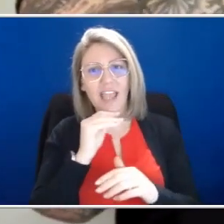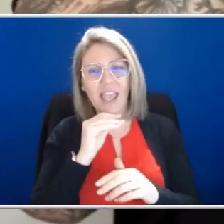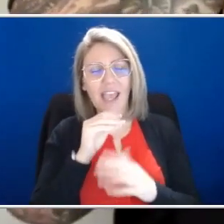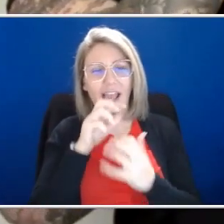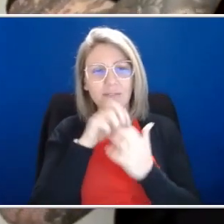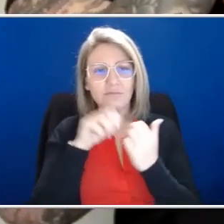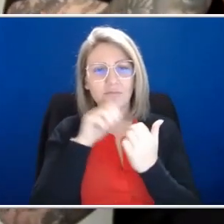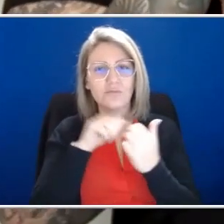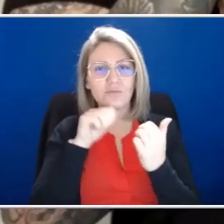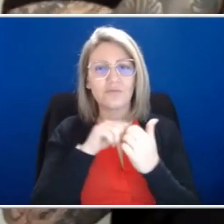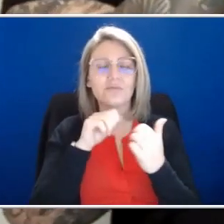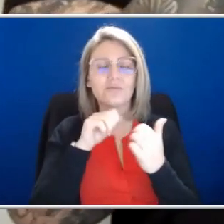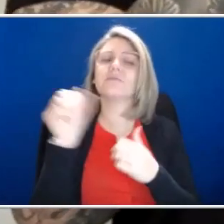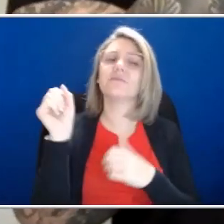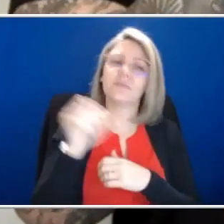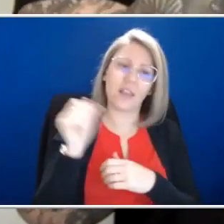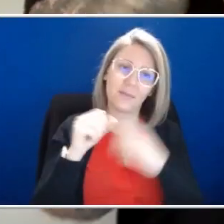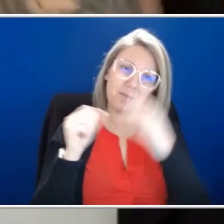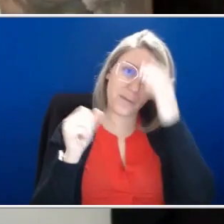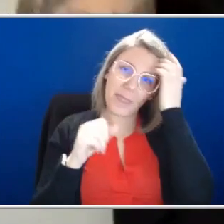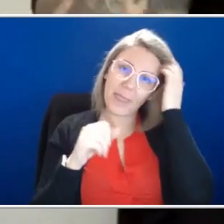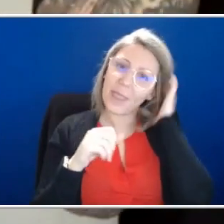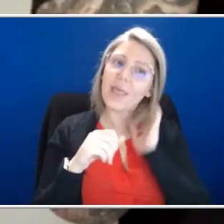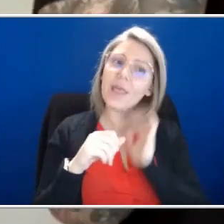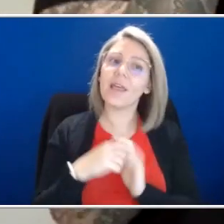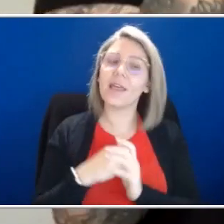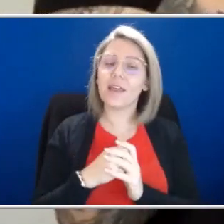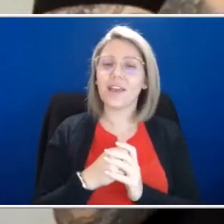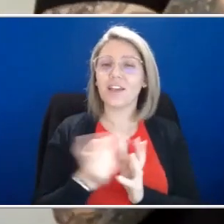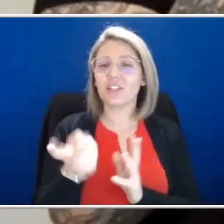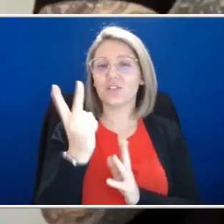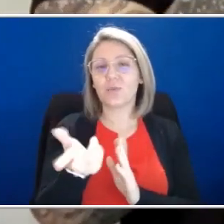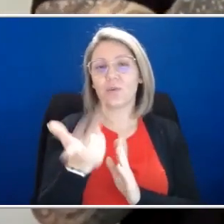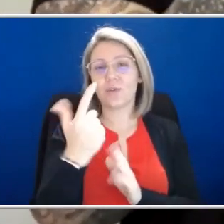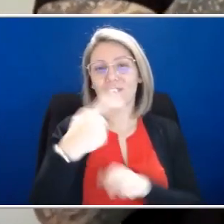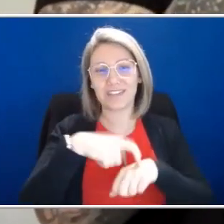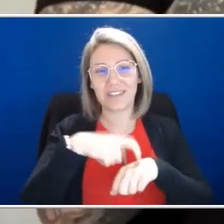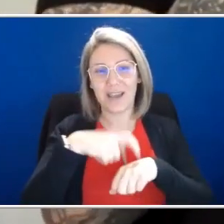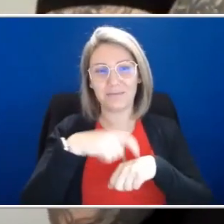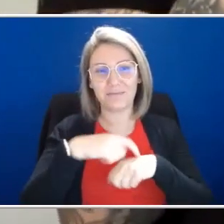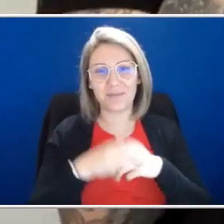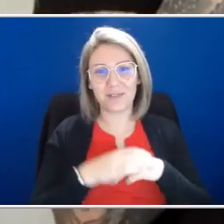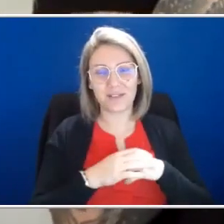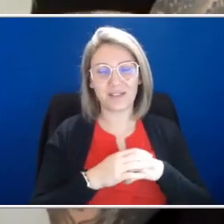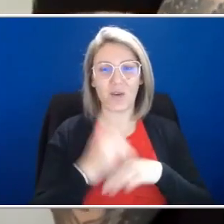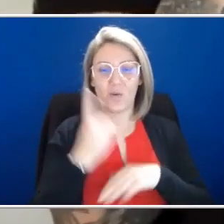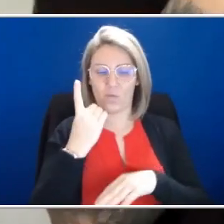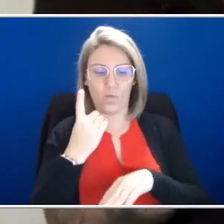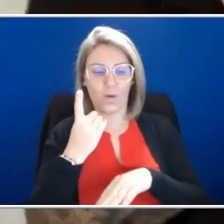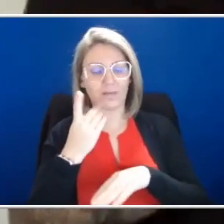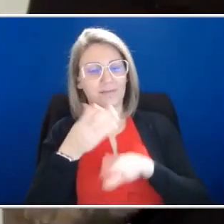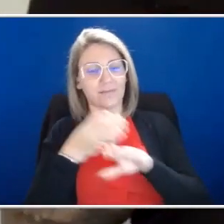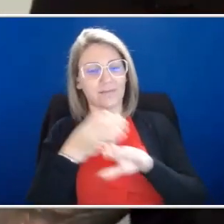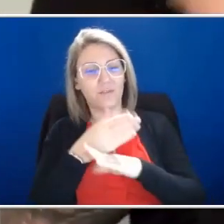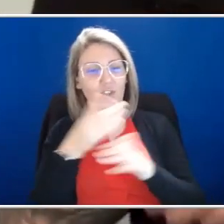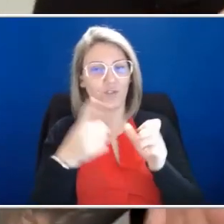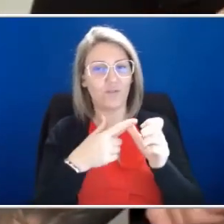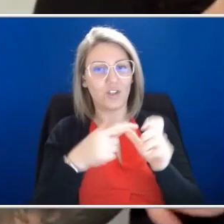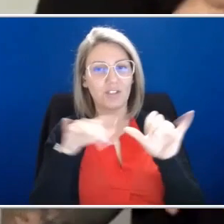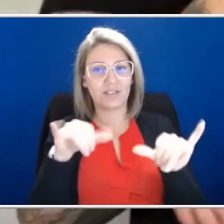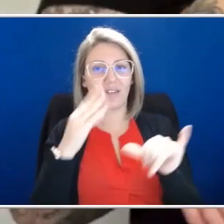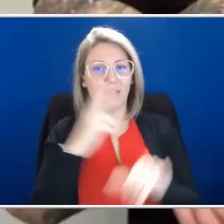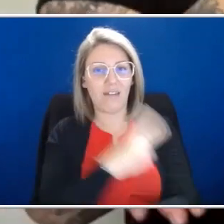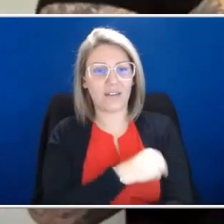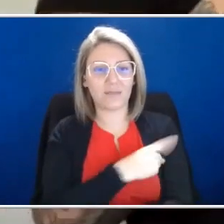Yep, I've had to do that 2 or 3 times. Once after the first initial stay in the hospital, and